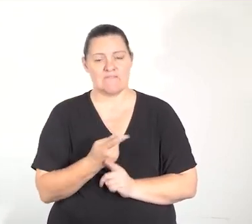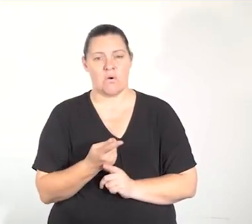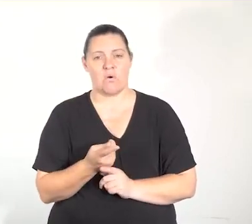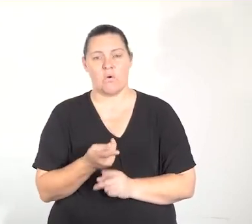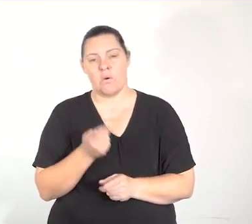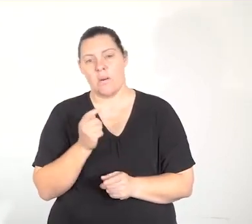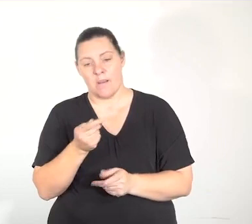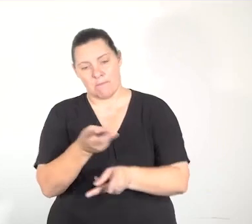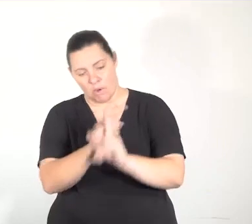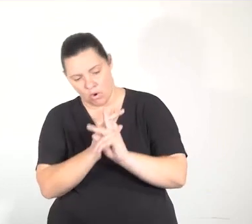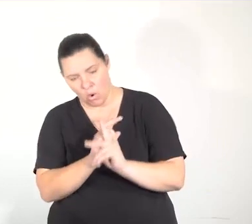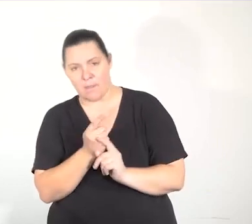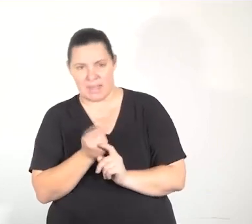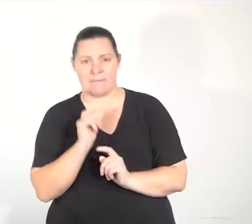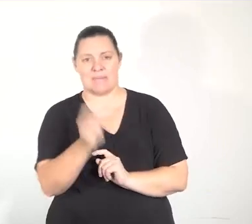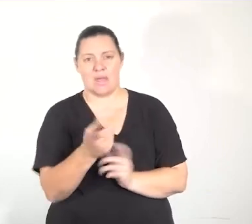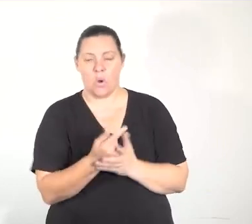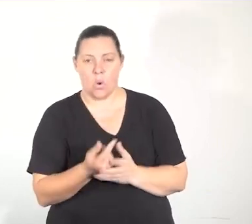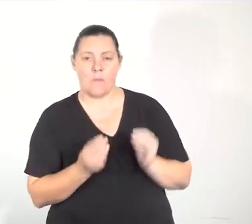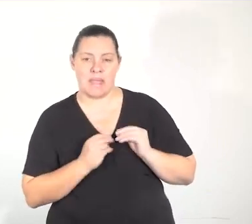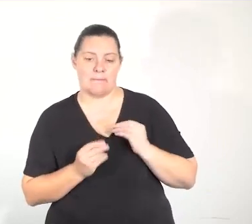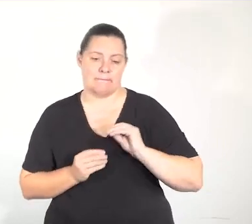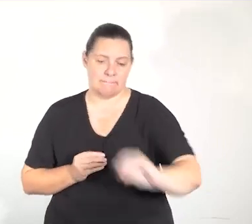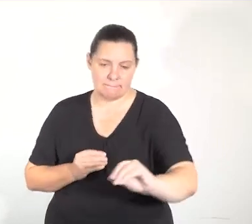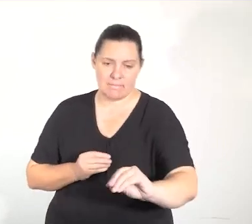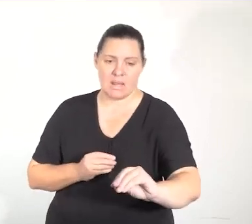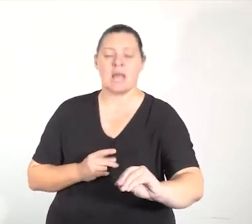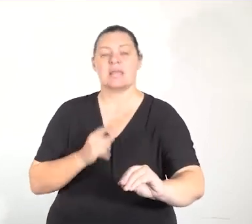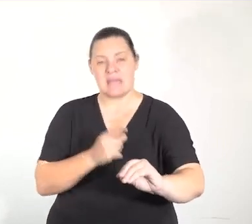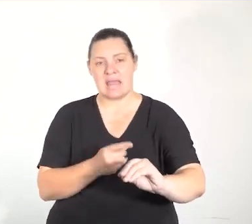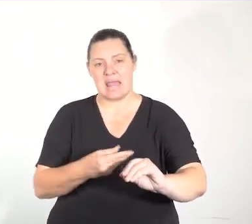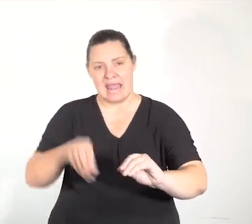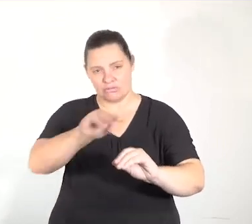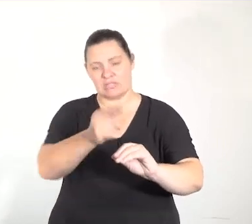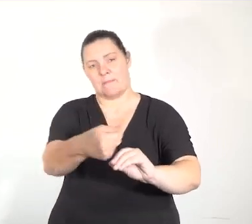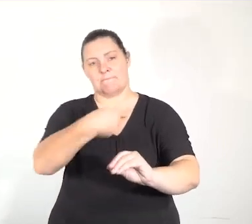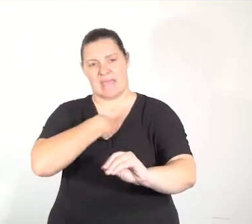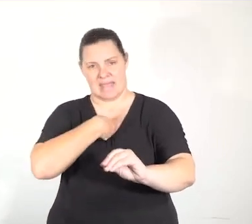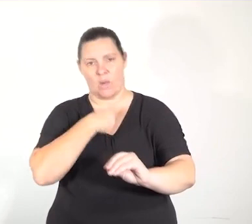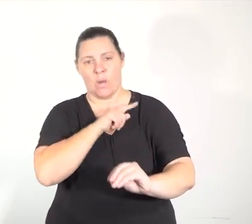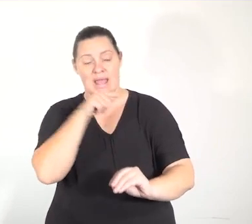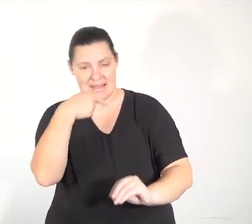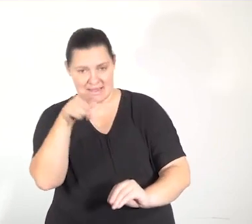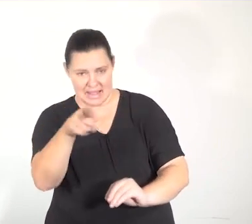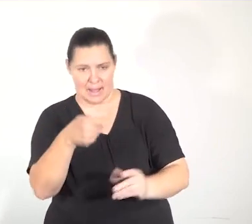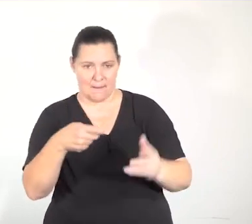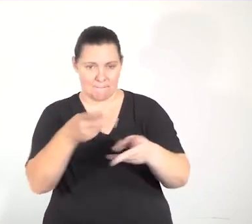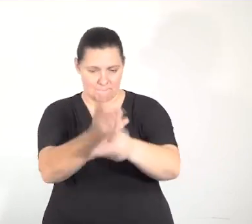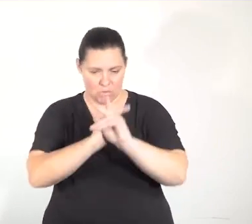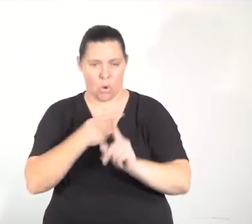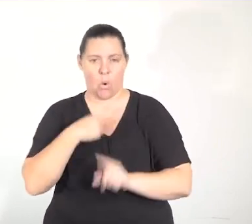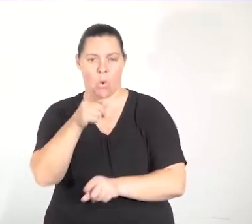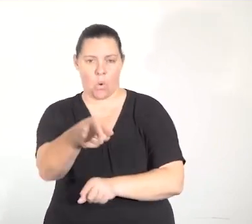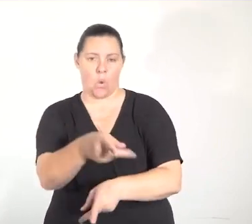borrowing money or money received from an investment. For example, when the bank charges 900 rands for borrowing money from them.